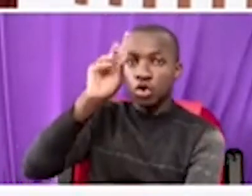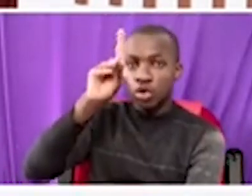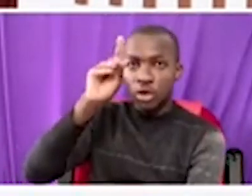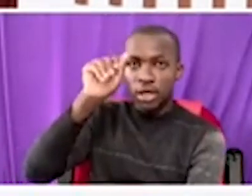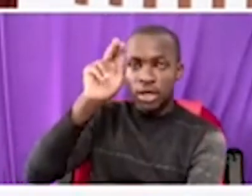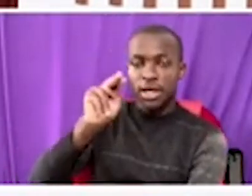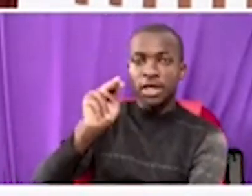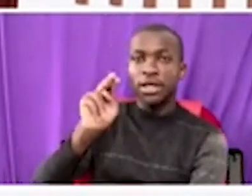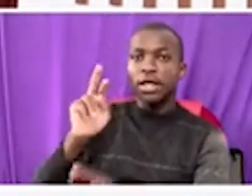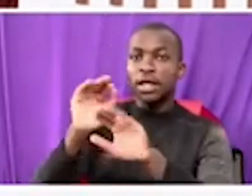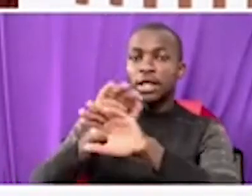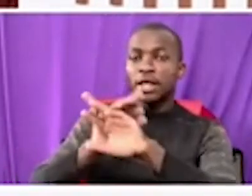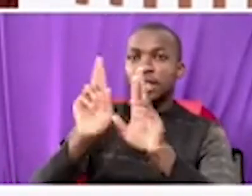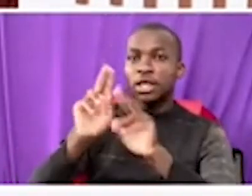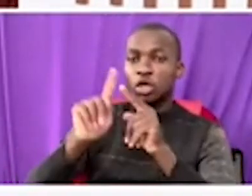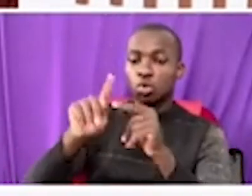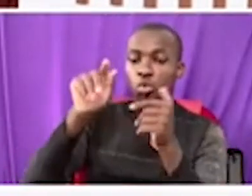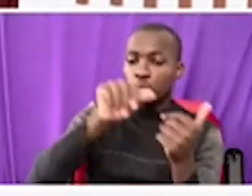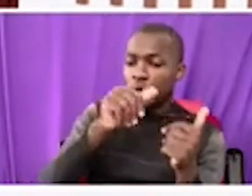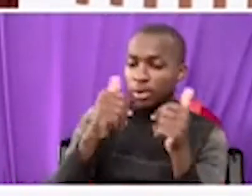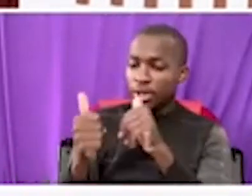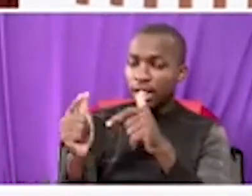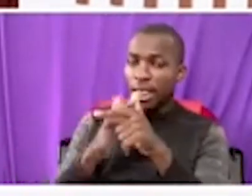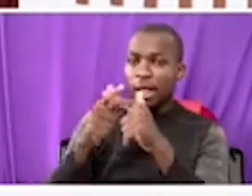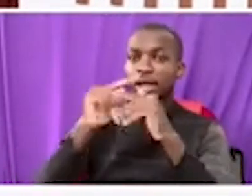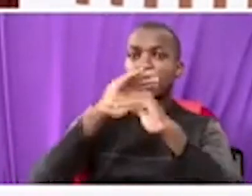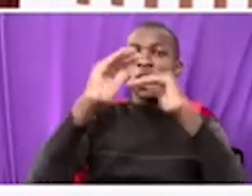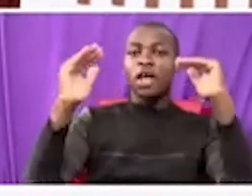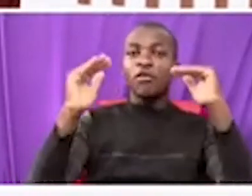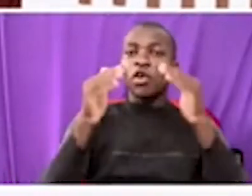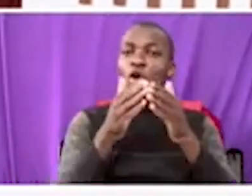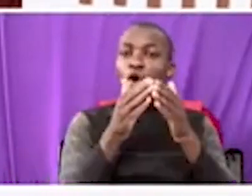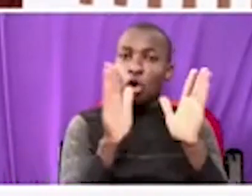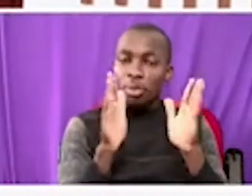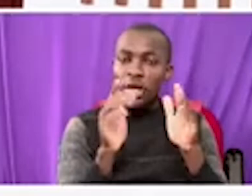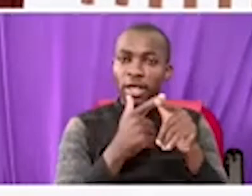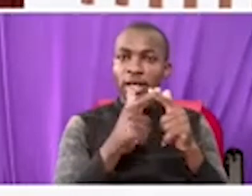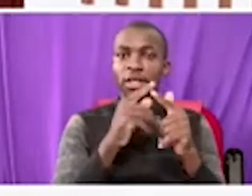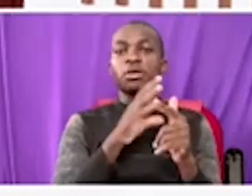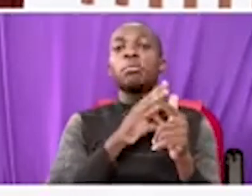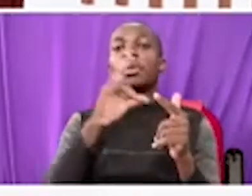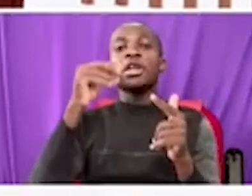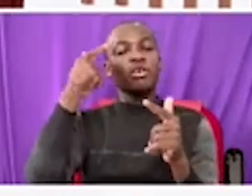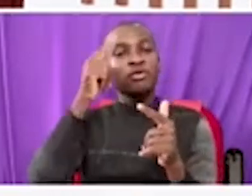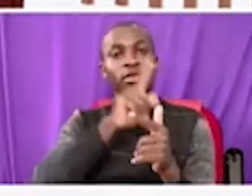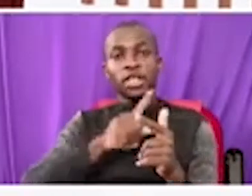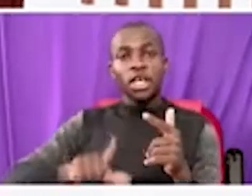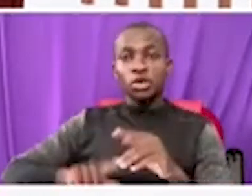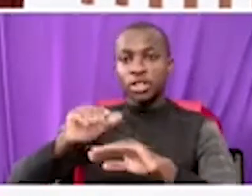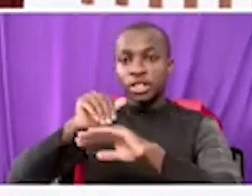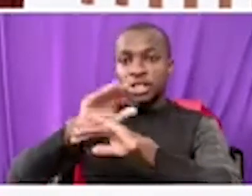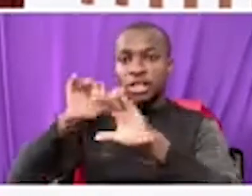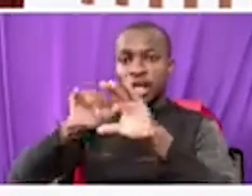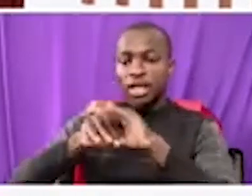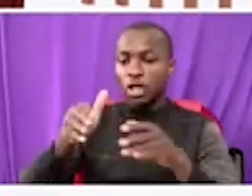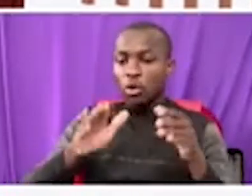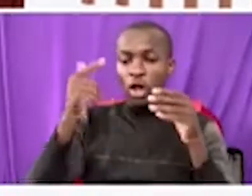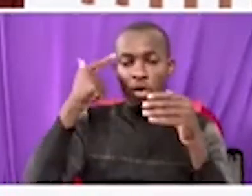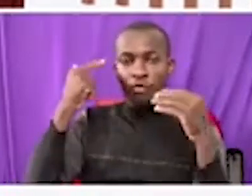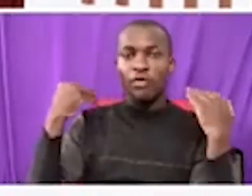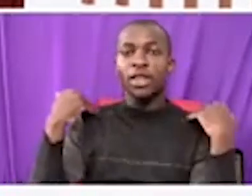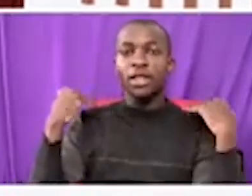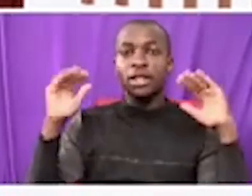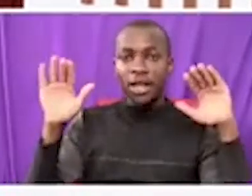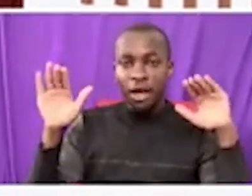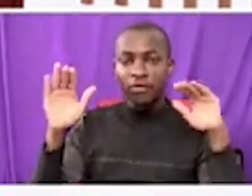getting ready to baptize him, and the heavens open and the Spirit of the Lord descends upon him in the form of a dove. The Spirit